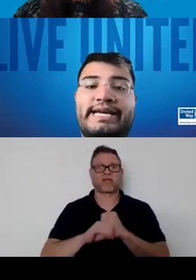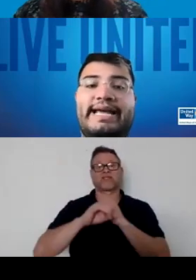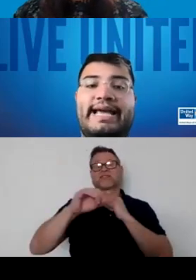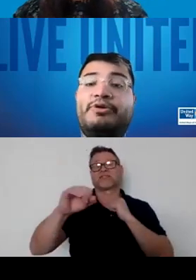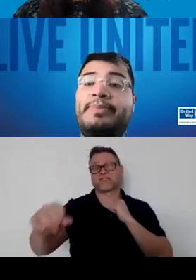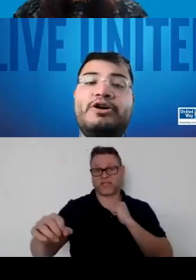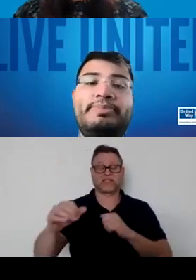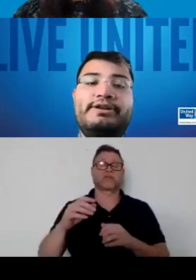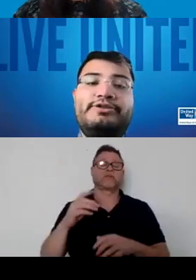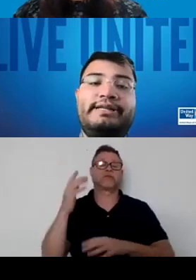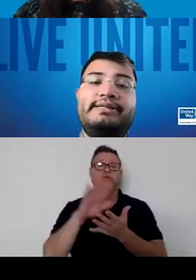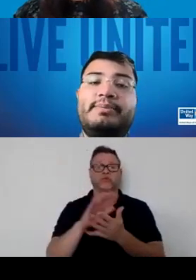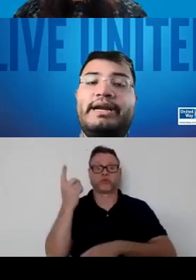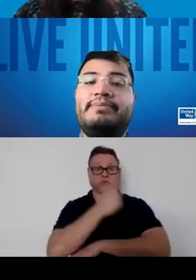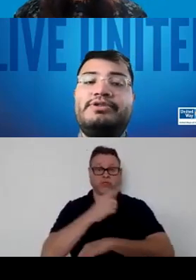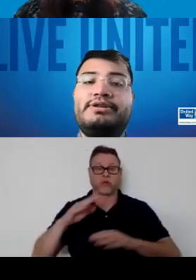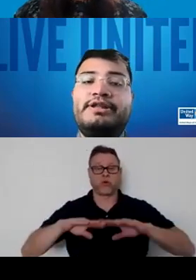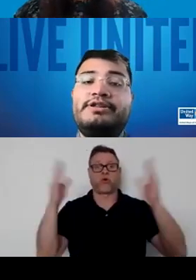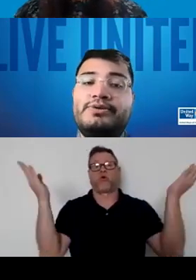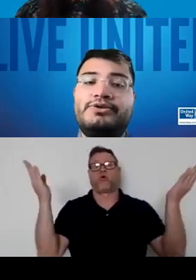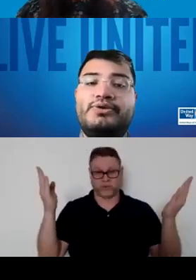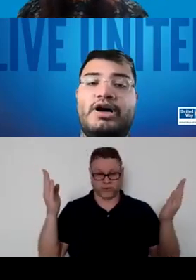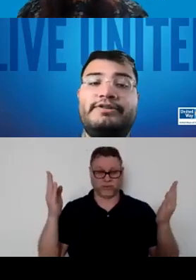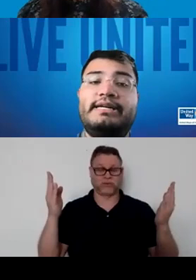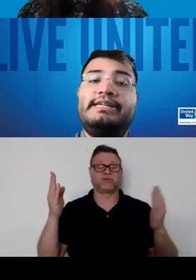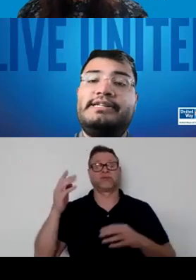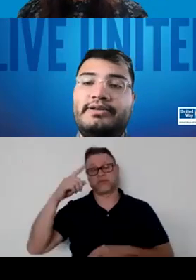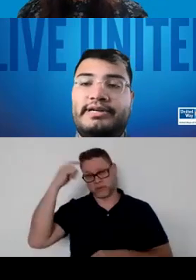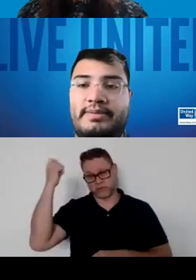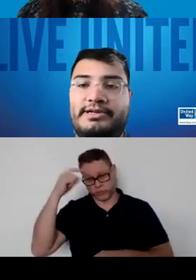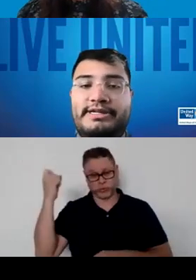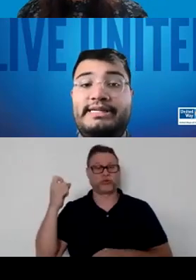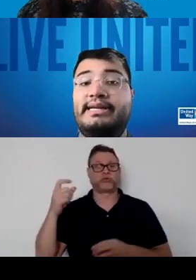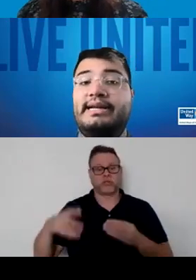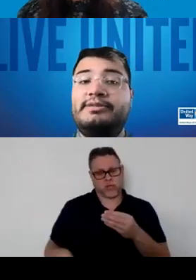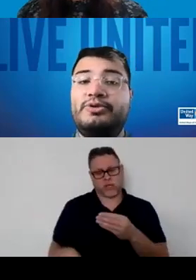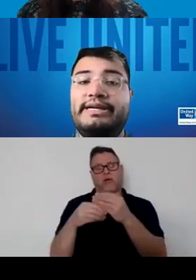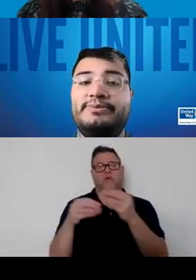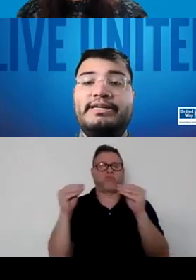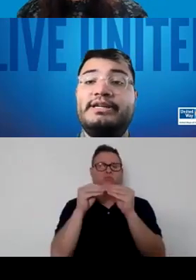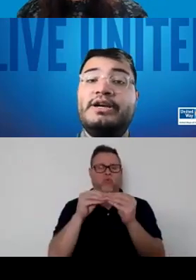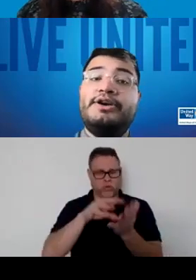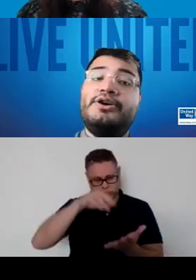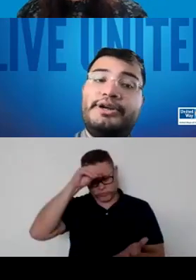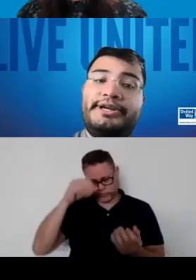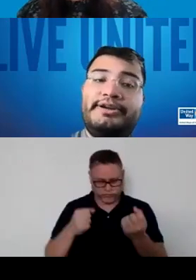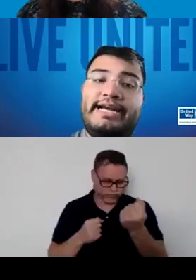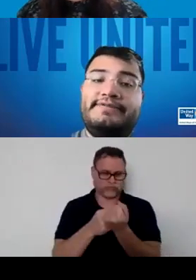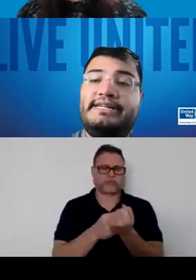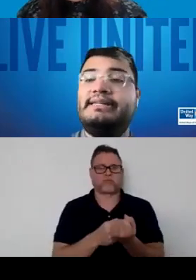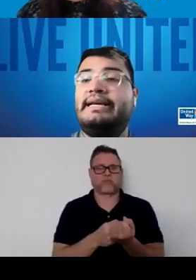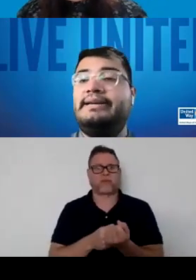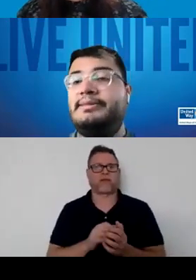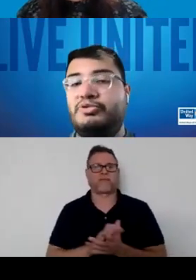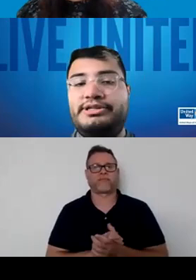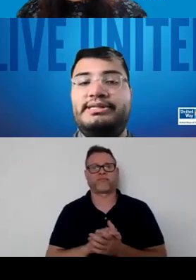school day and remaining open during the summer enables the school to offer additional learning opportunities and support, as well as co-curricular